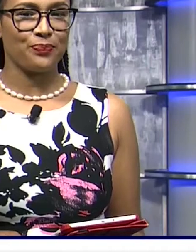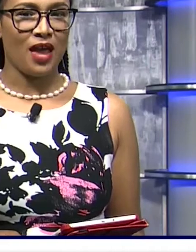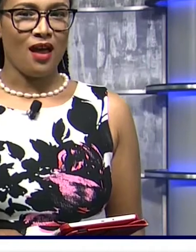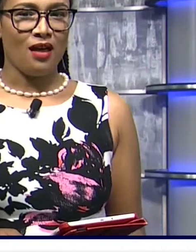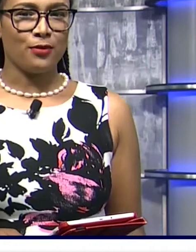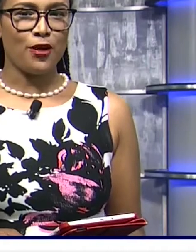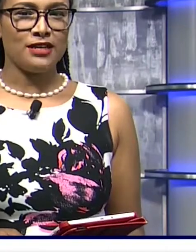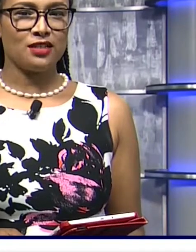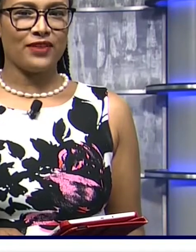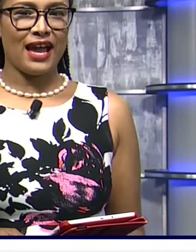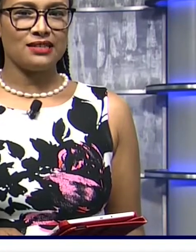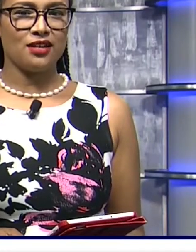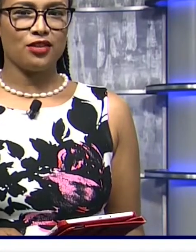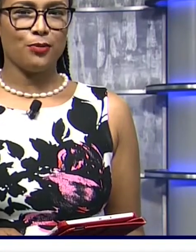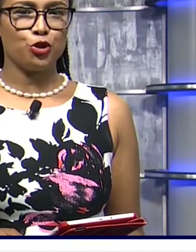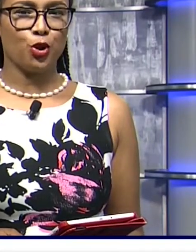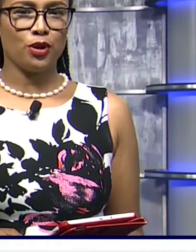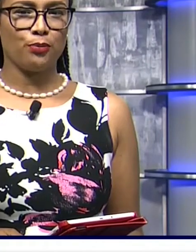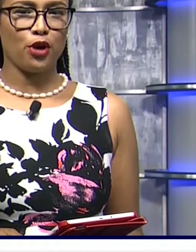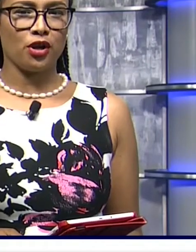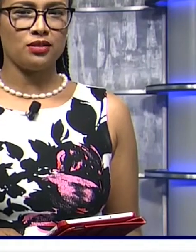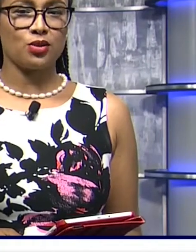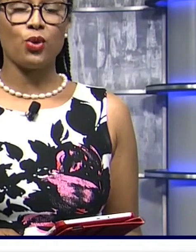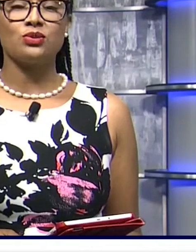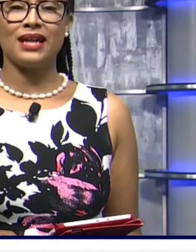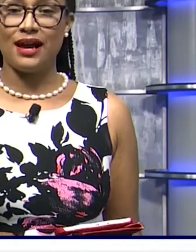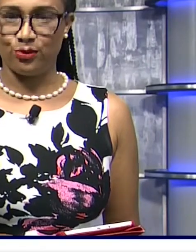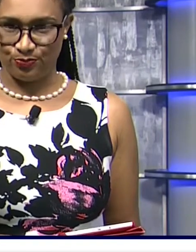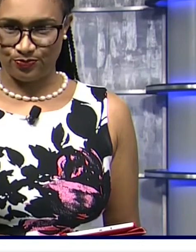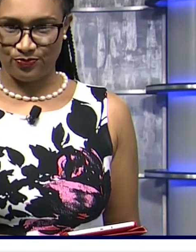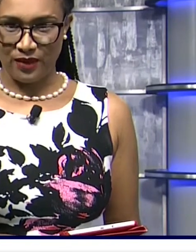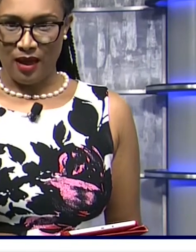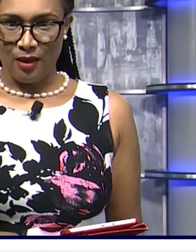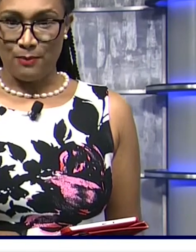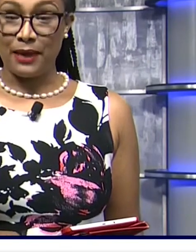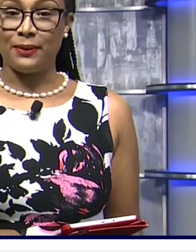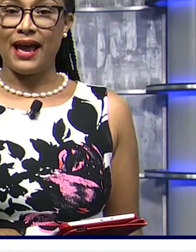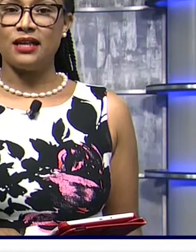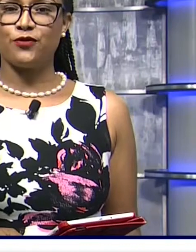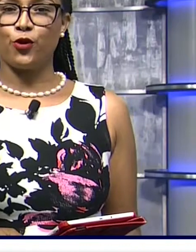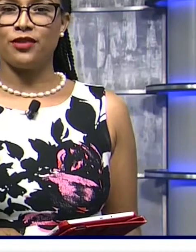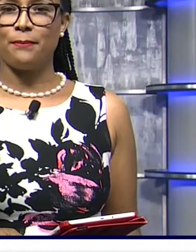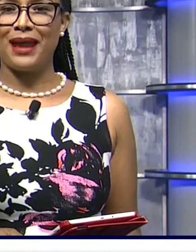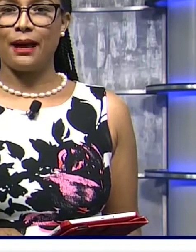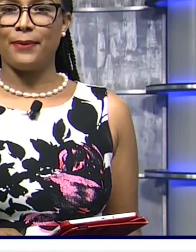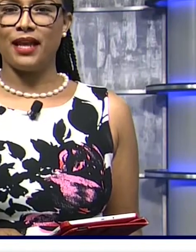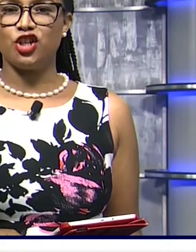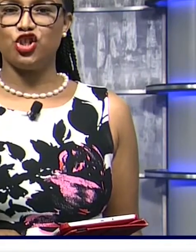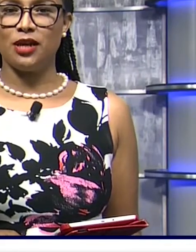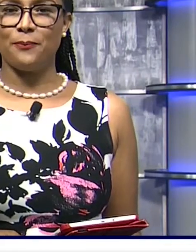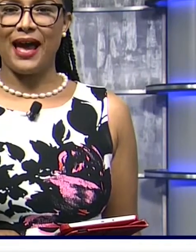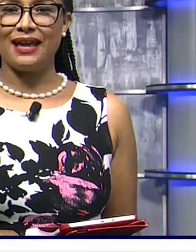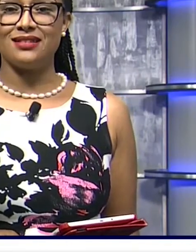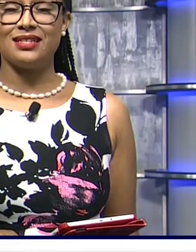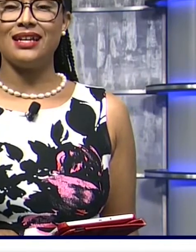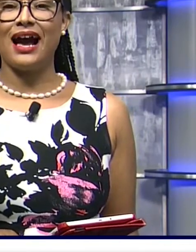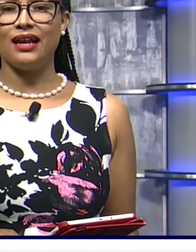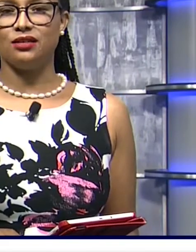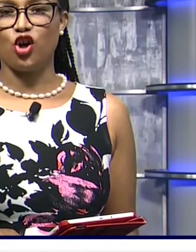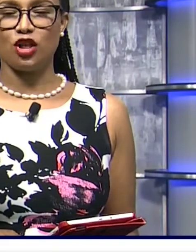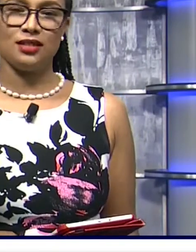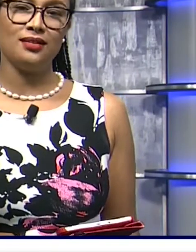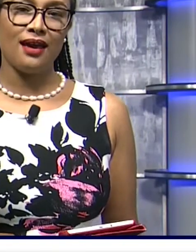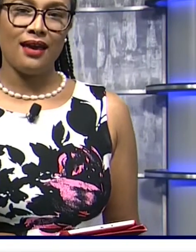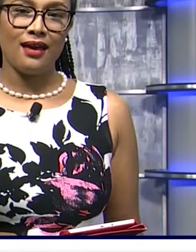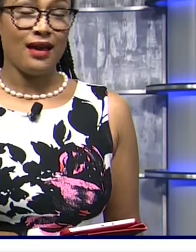beaches. The price of gas and other petroleum products goes down. Big plans for the black belly sheep and sea